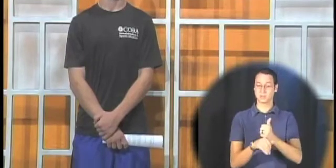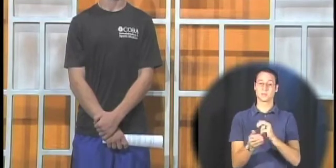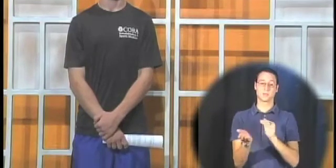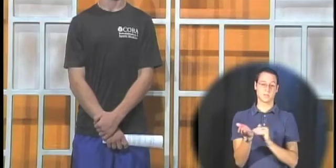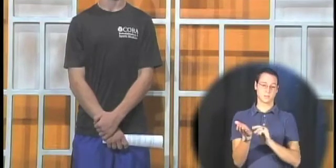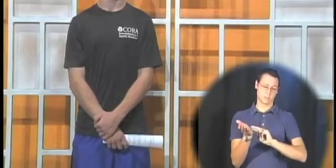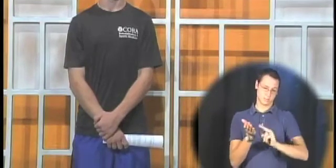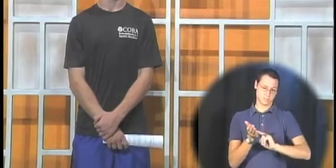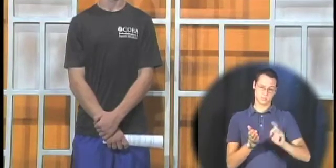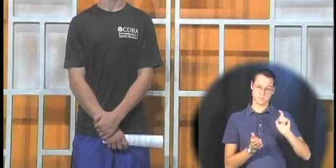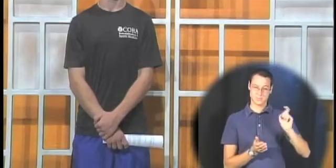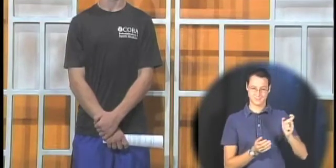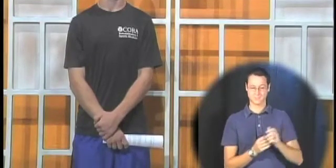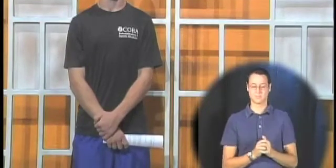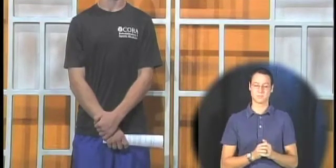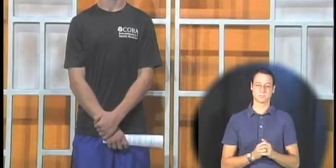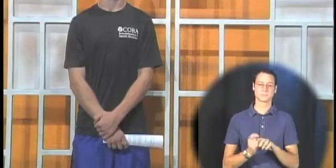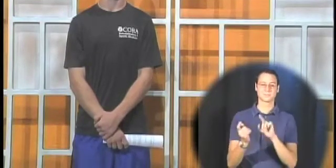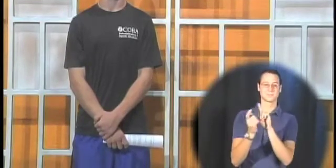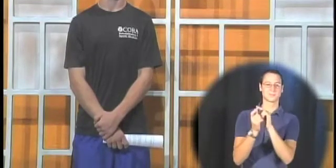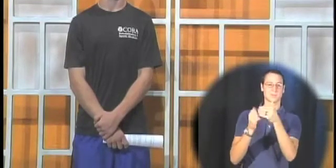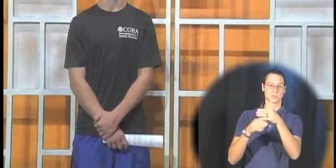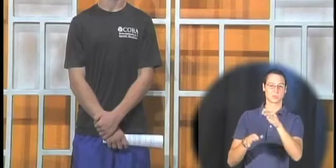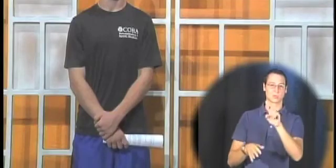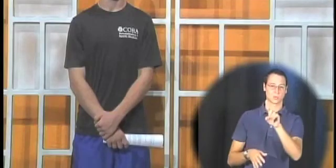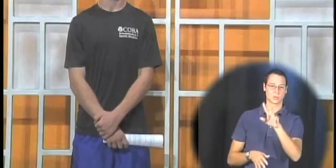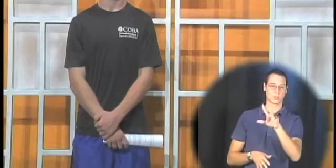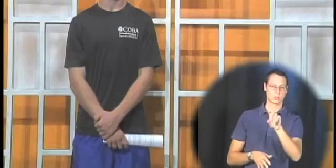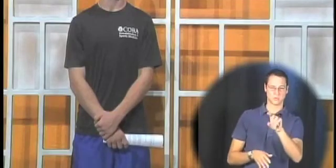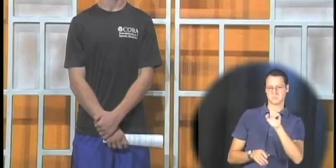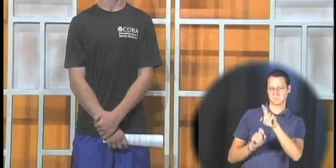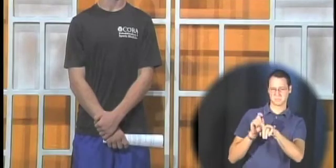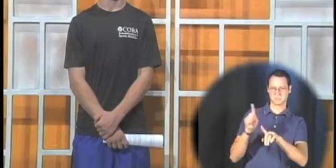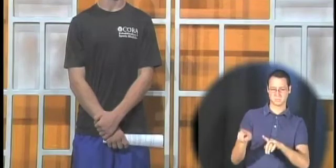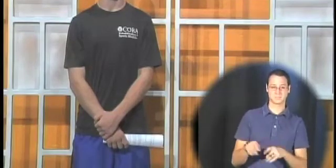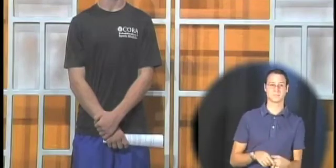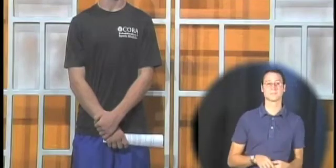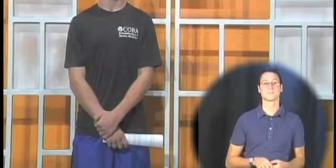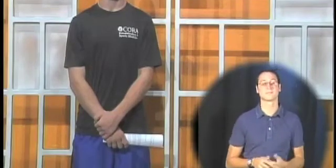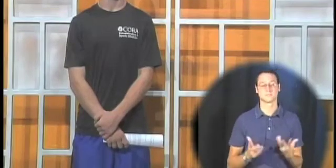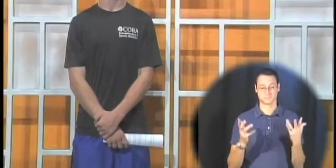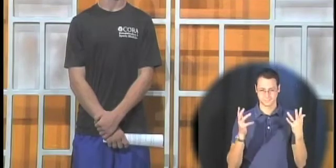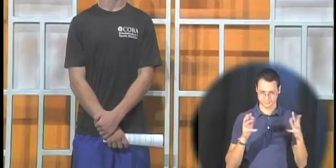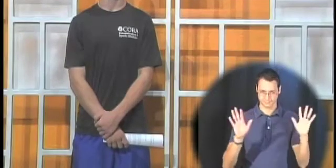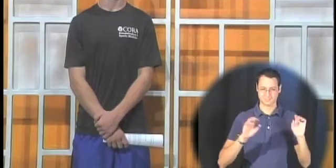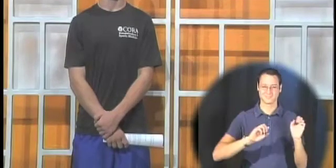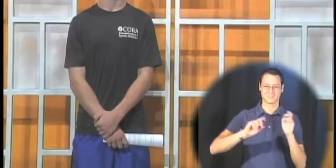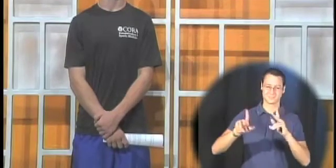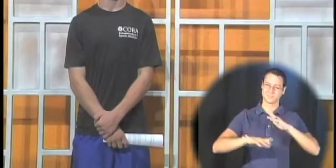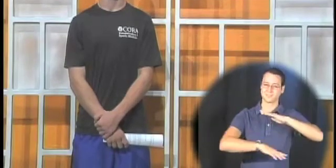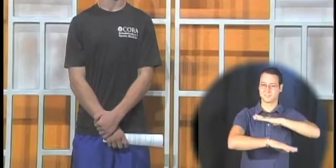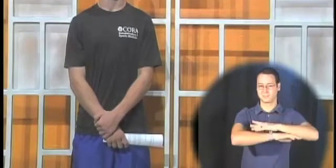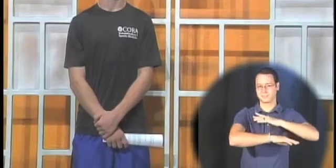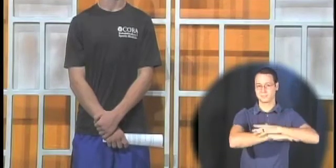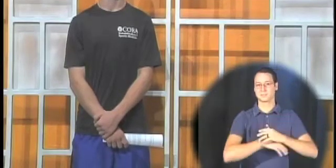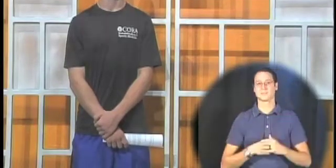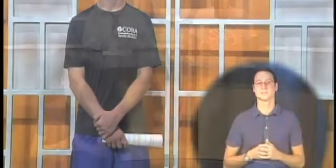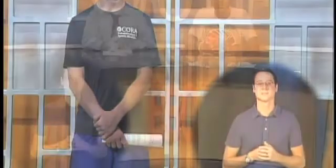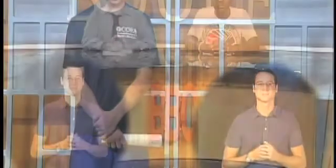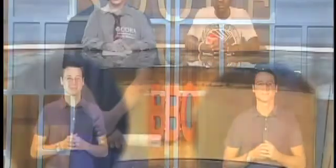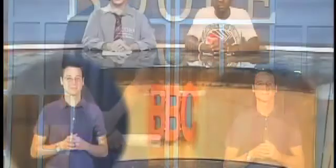see Coach Smith in room 131 if you have any questions. That's all for me today, Braves. Now back to Devin and Taj at the